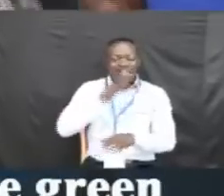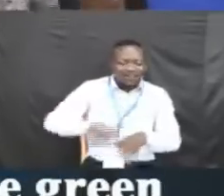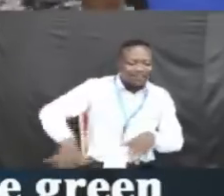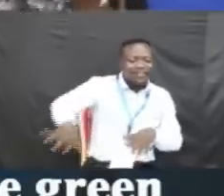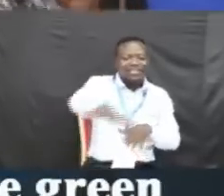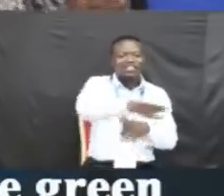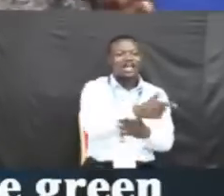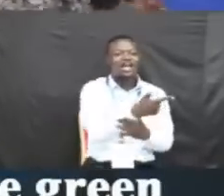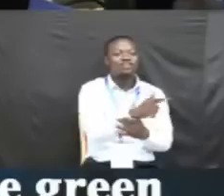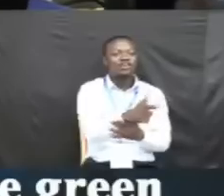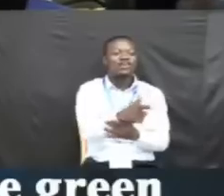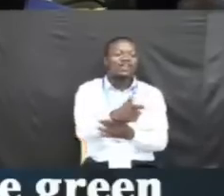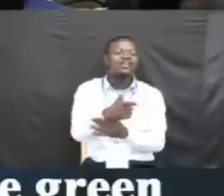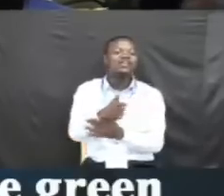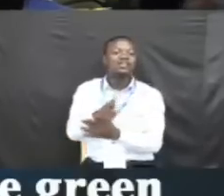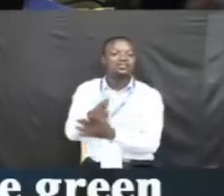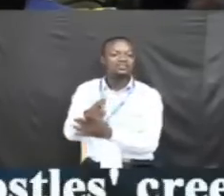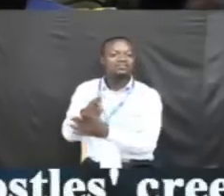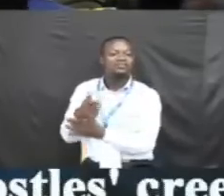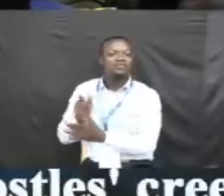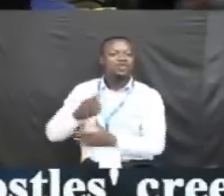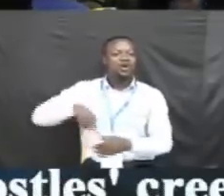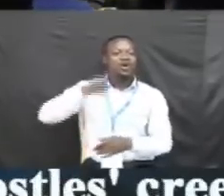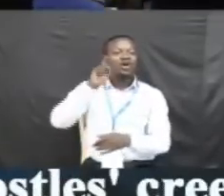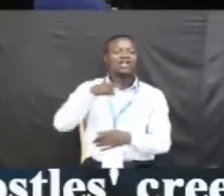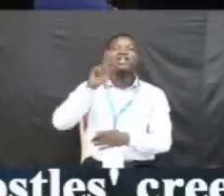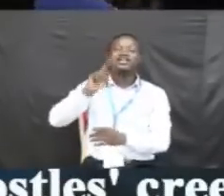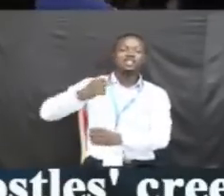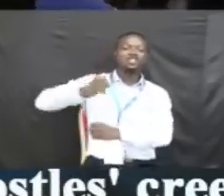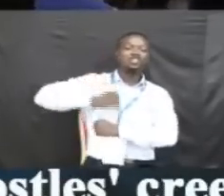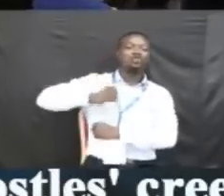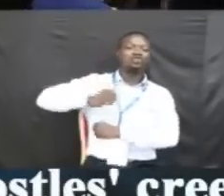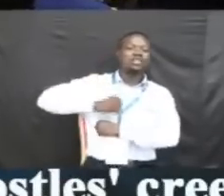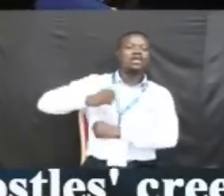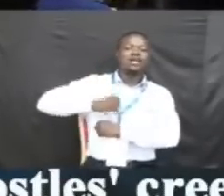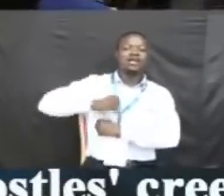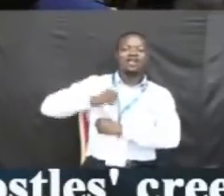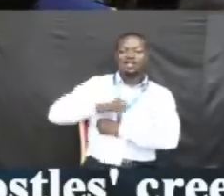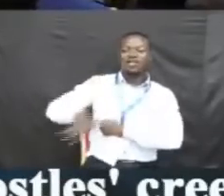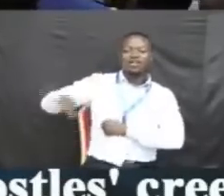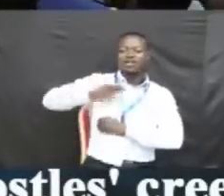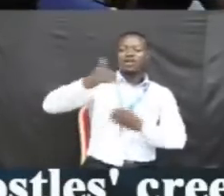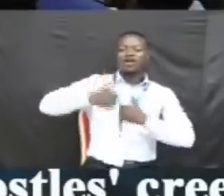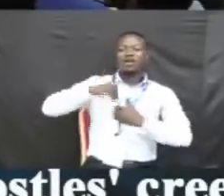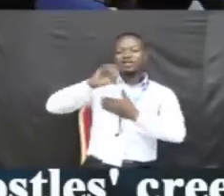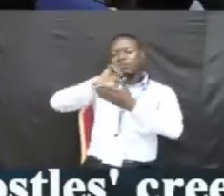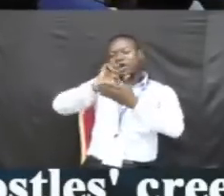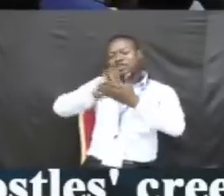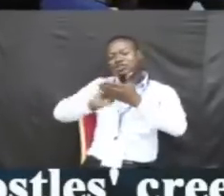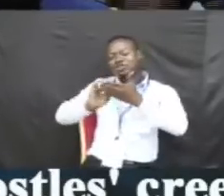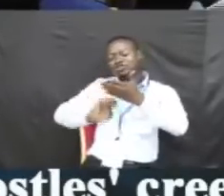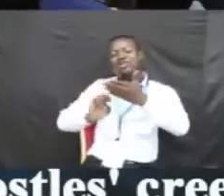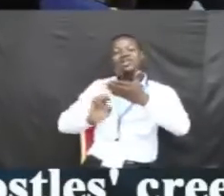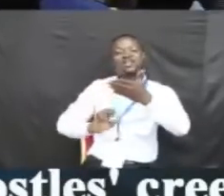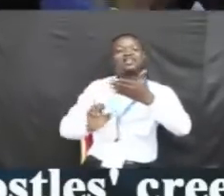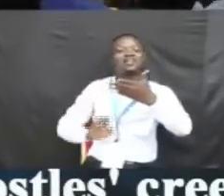Yeah. All we need is soldier. We need a soldiers with the